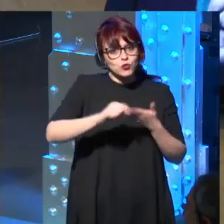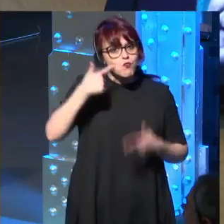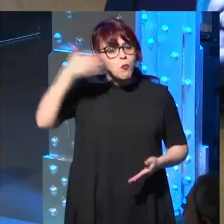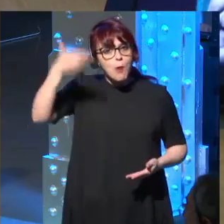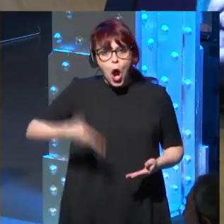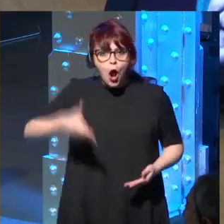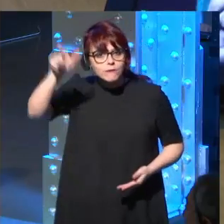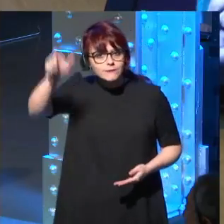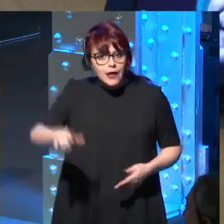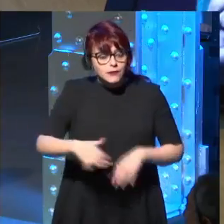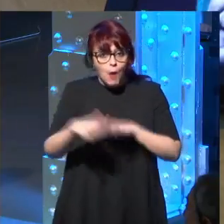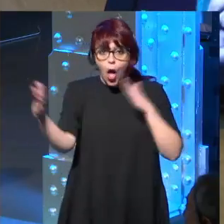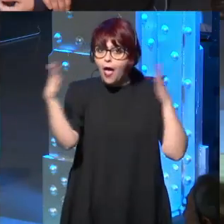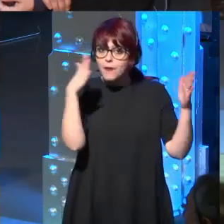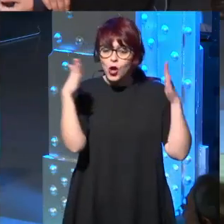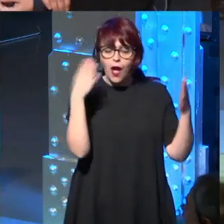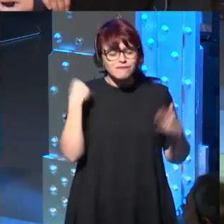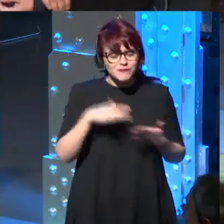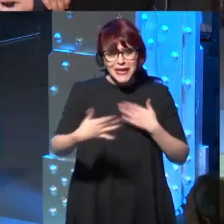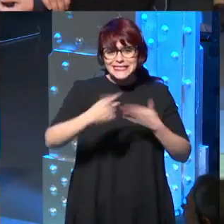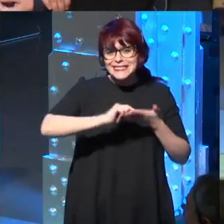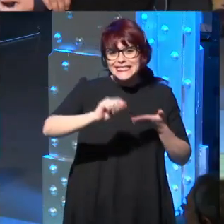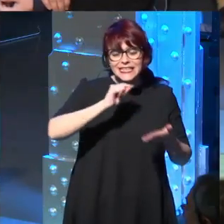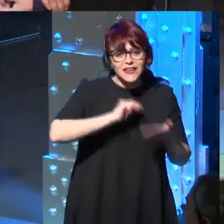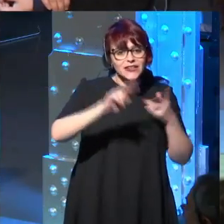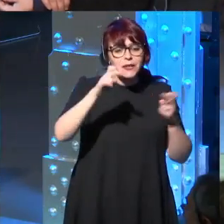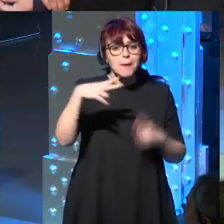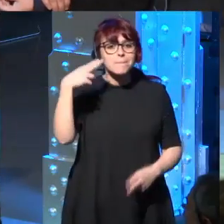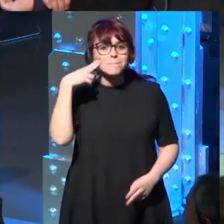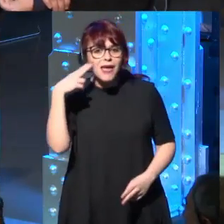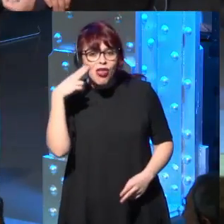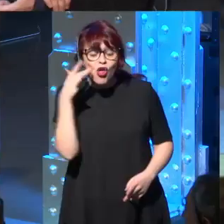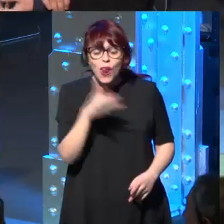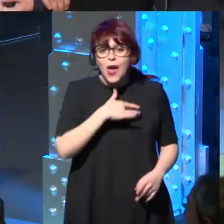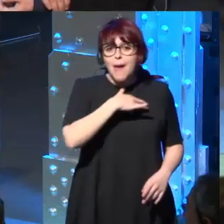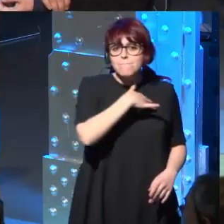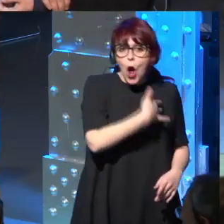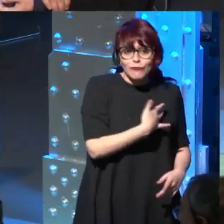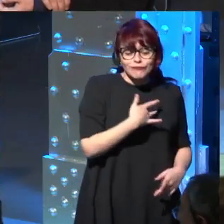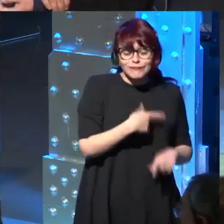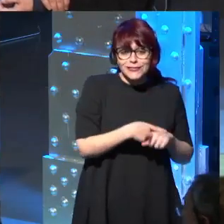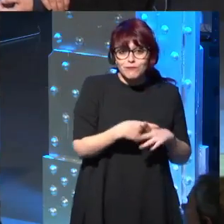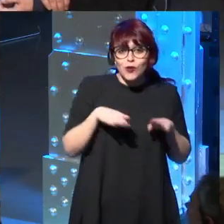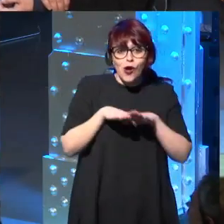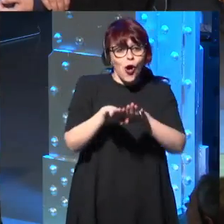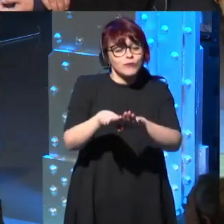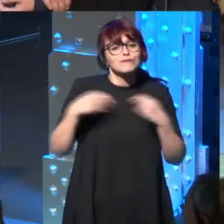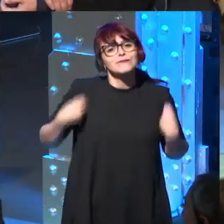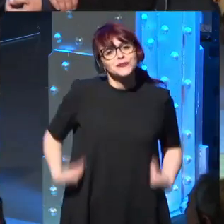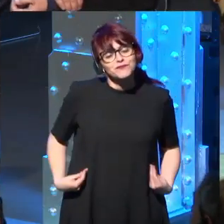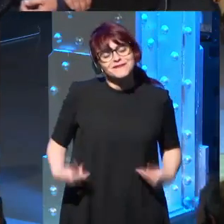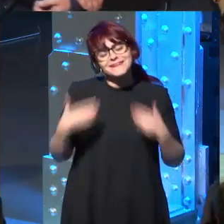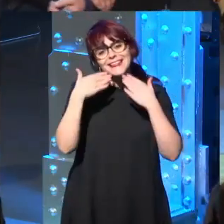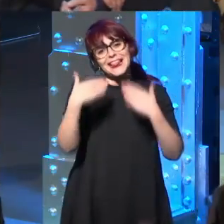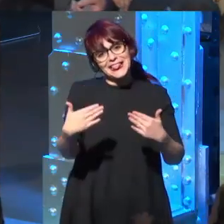much. Who writes about fear and love at the same time. Thank you so much. Thank you very much. Thank you so